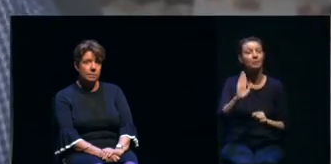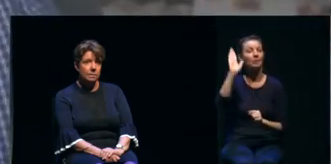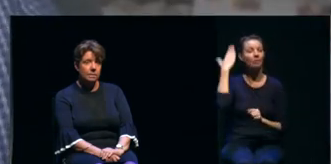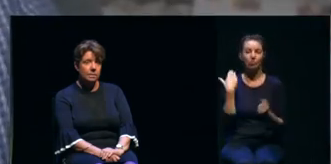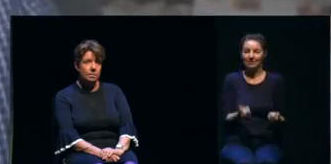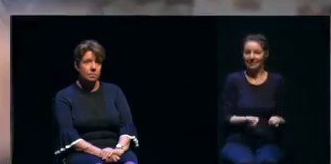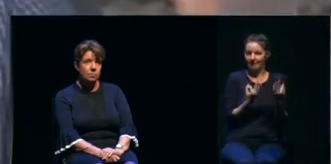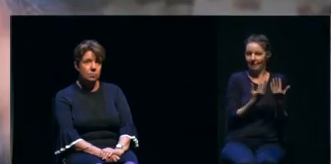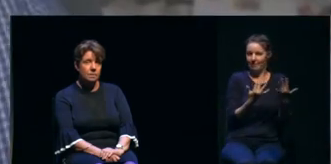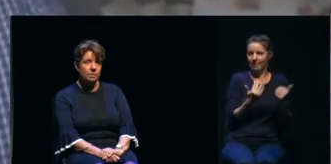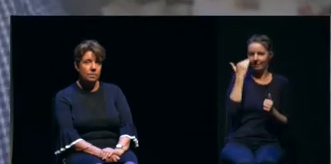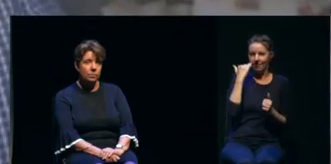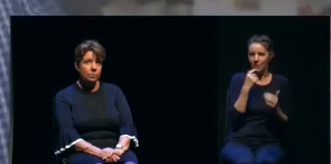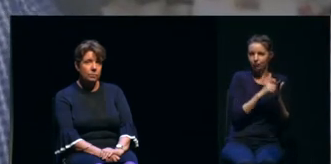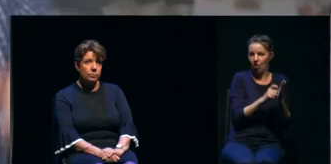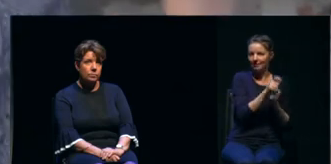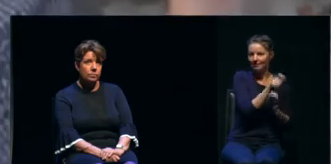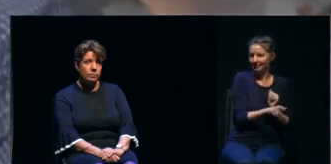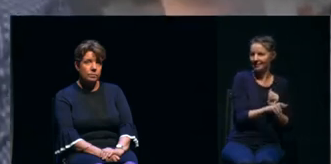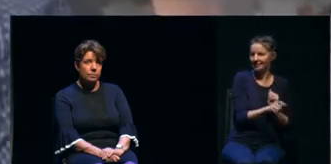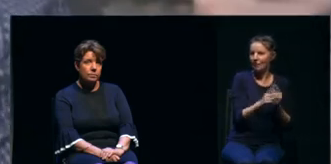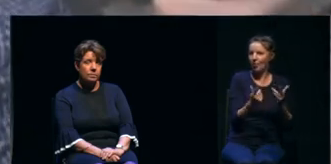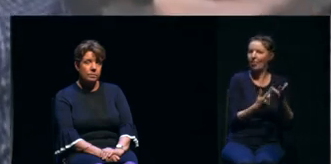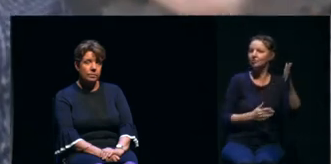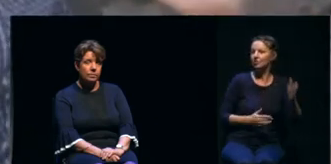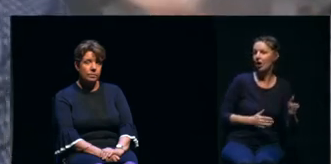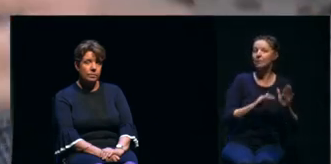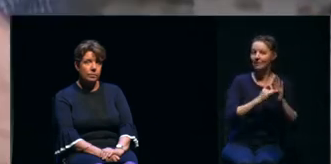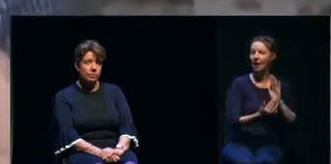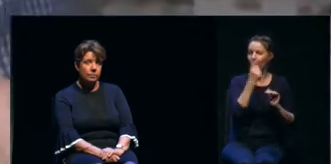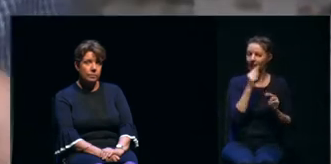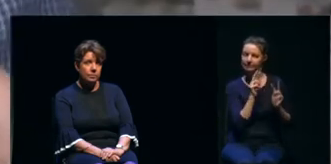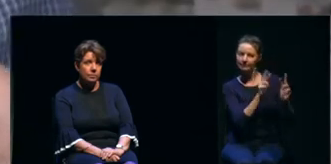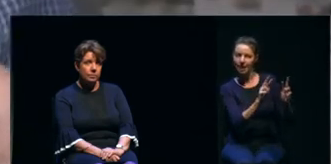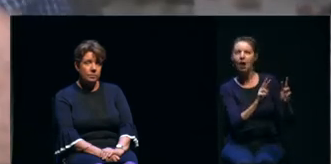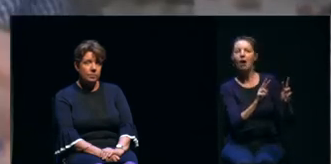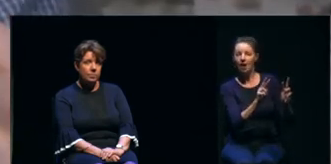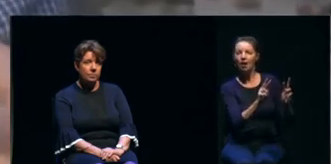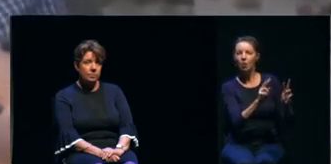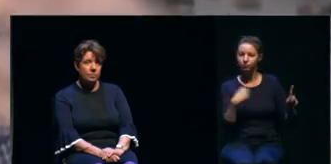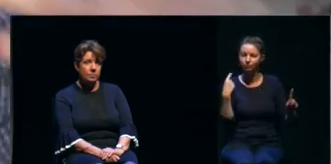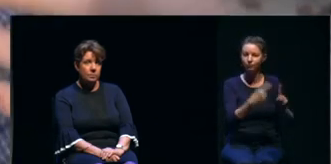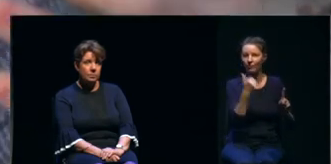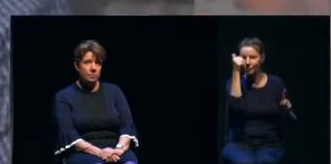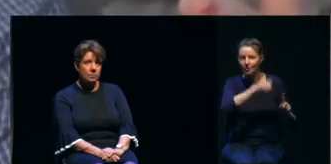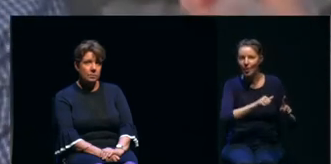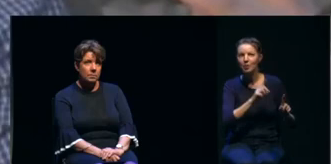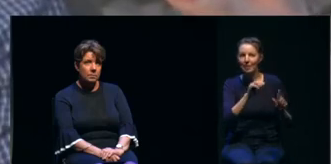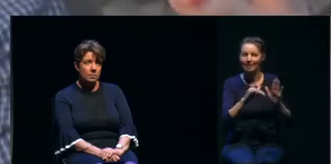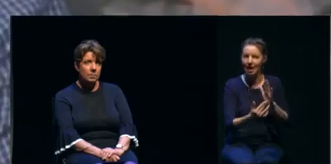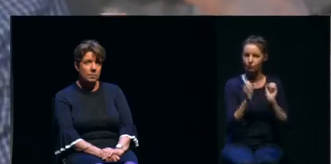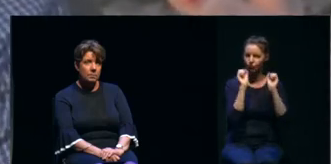as many female writers to put the other side of it. And at least now we can see what we've always known it is, but now it's formal. It is a